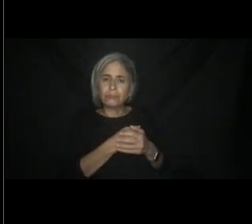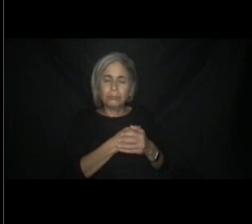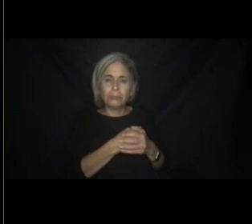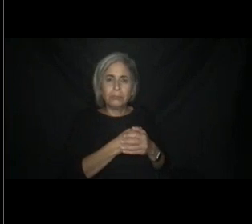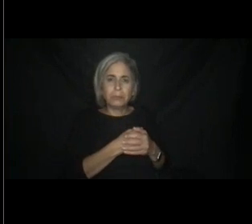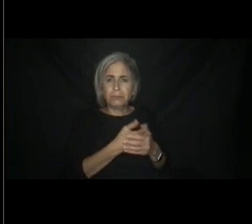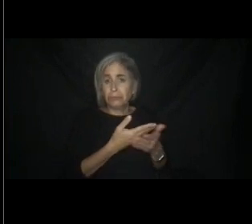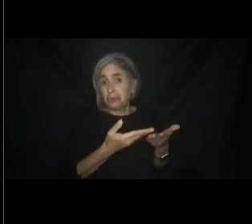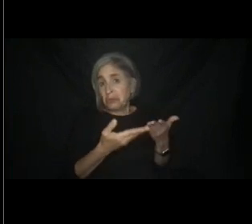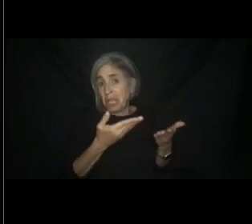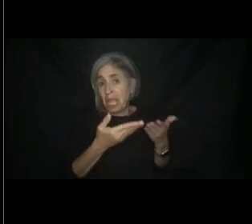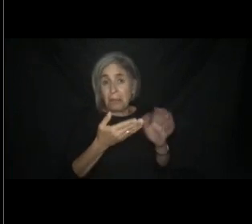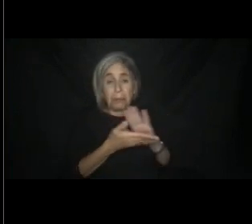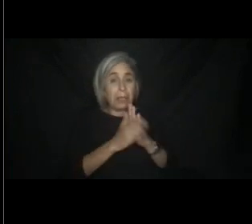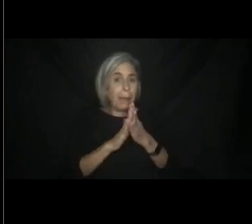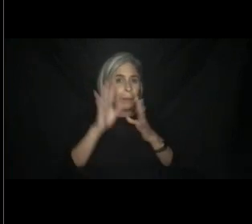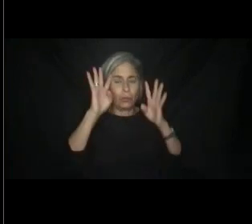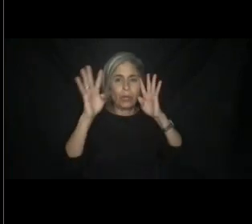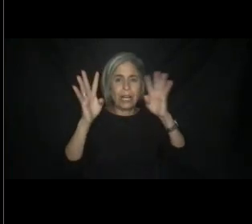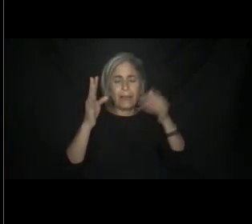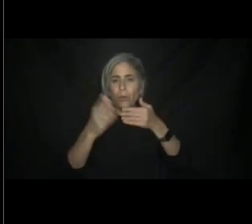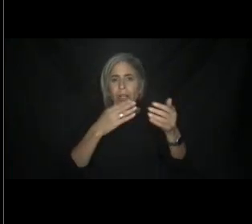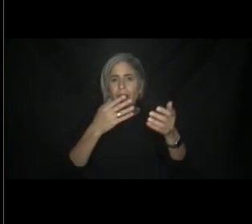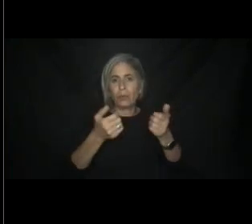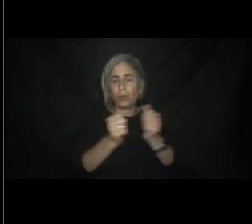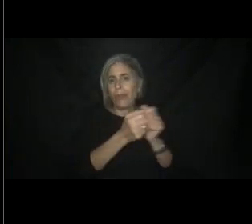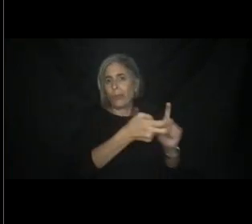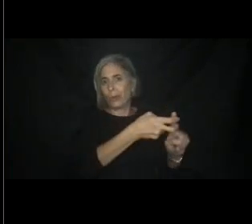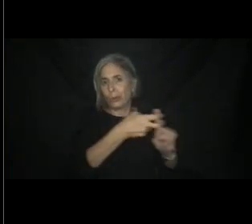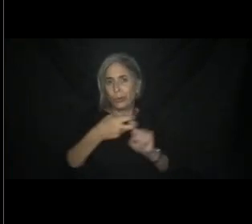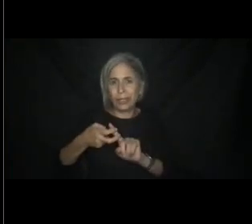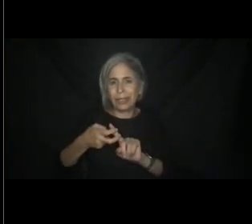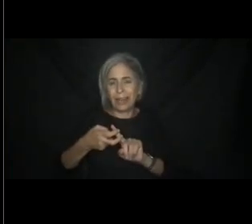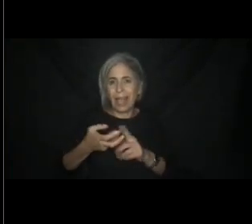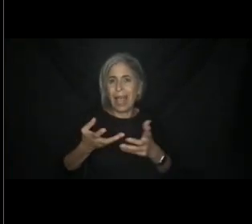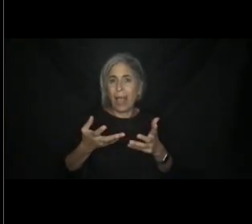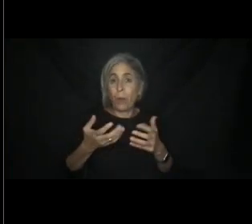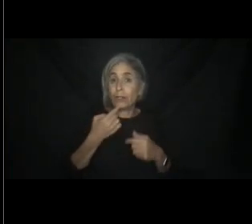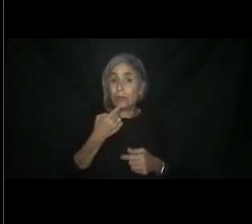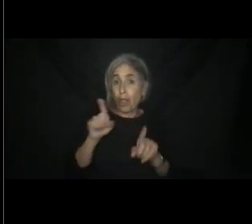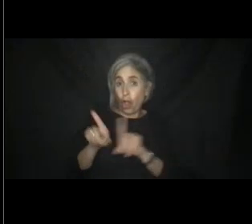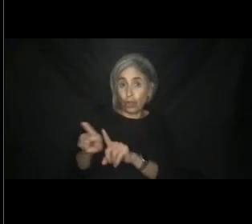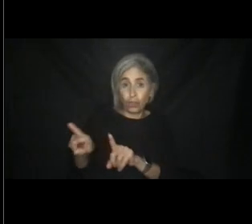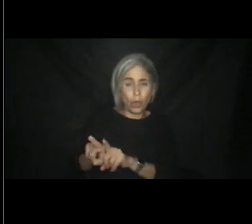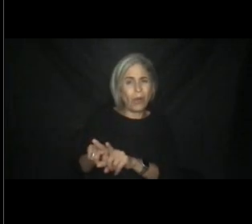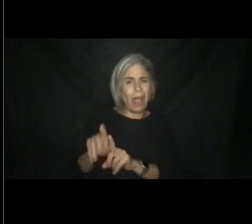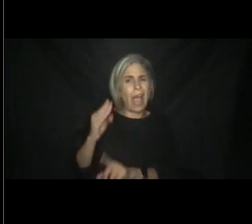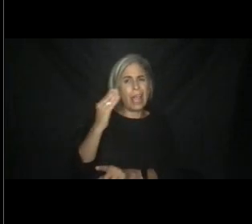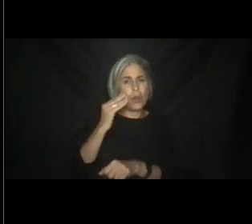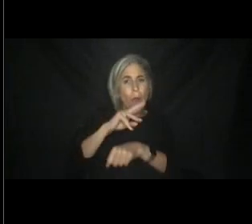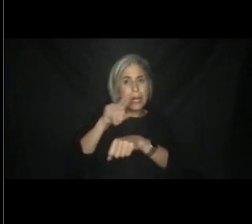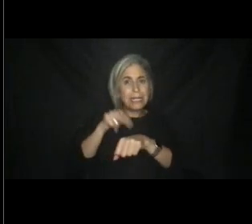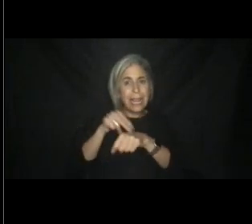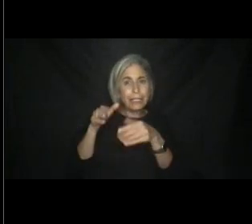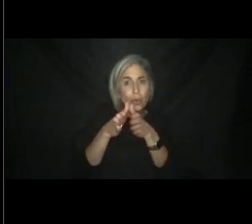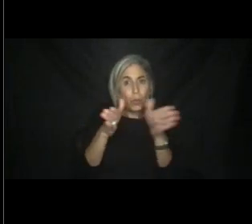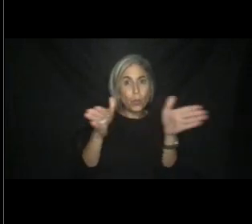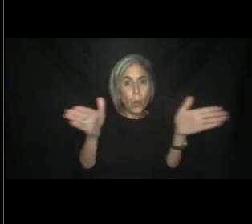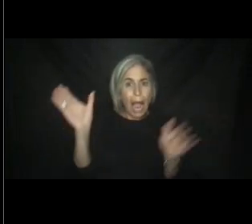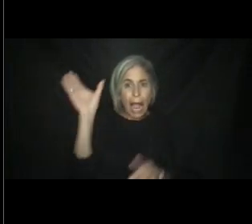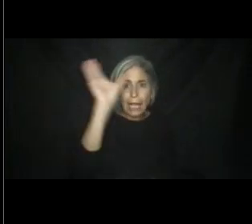there's you can get creative when it comes to recruiting. And I would like to state too, I know we're doing a nationwide search, but I think it